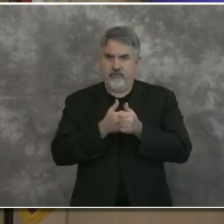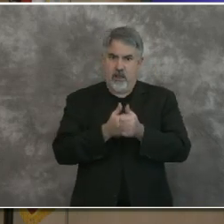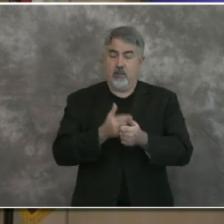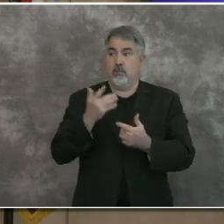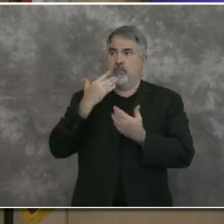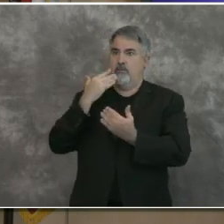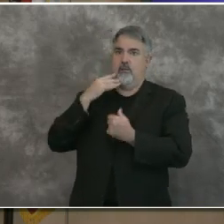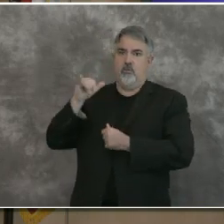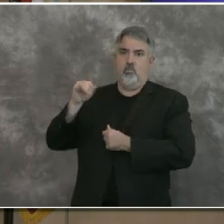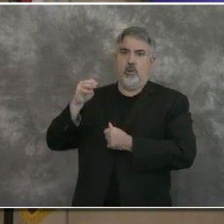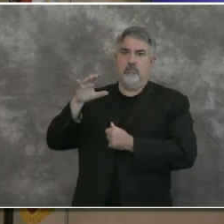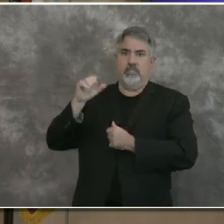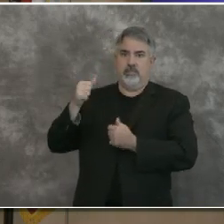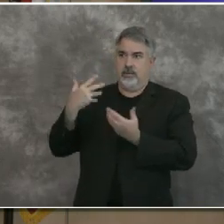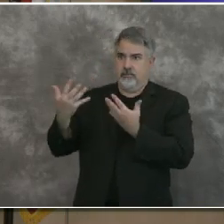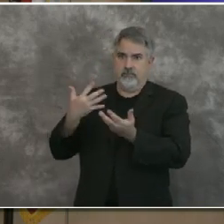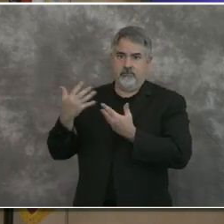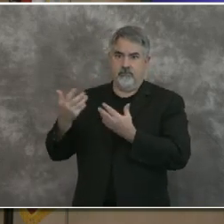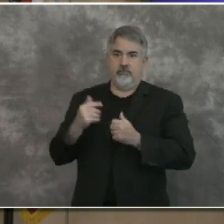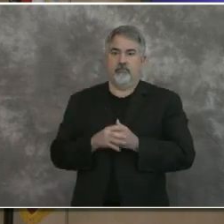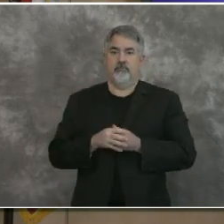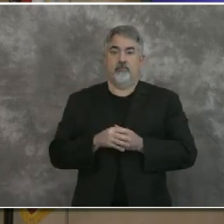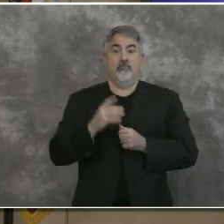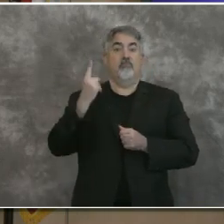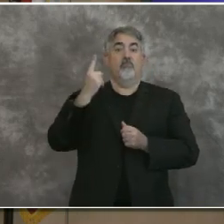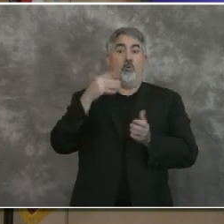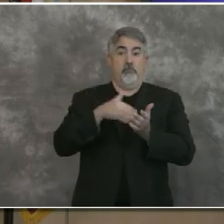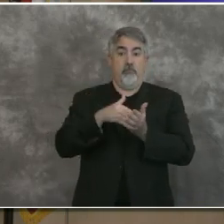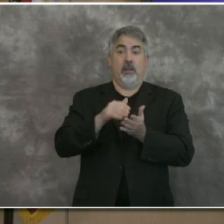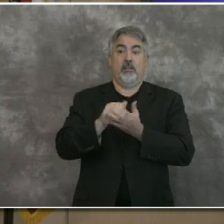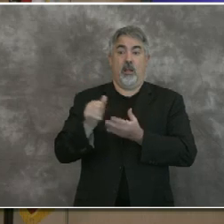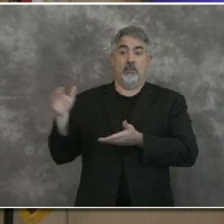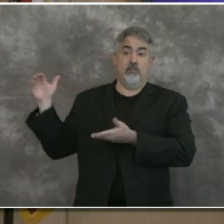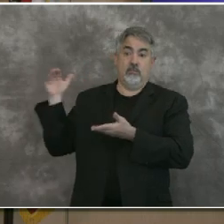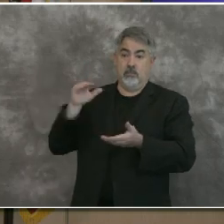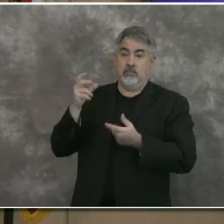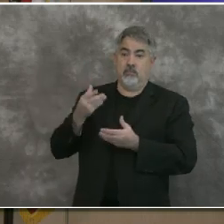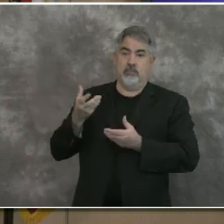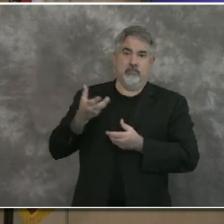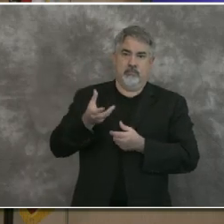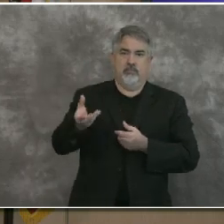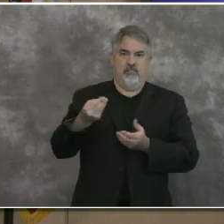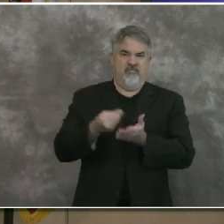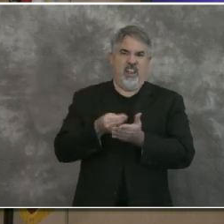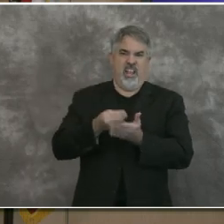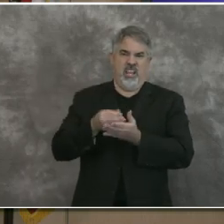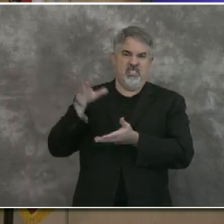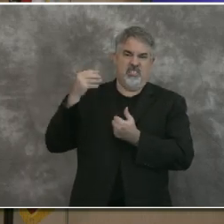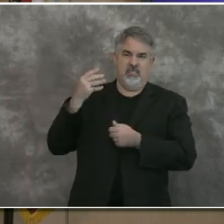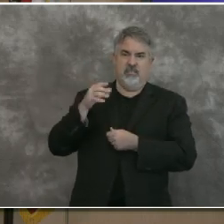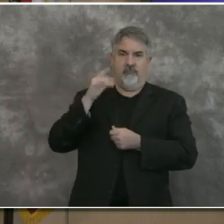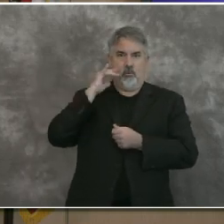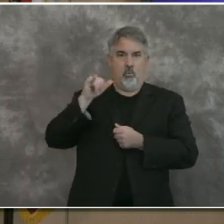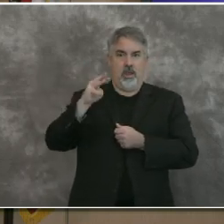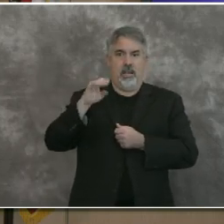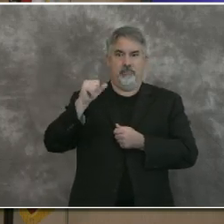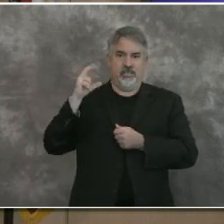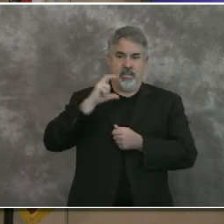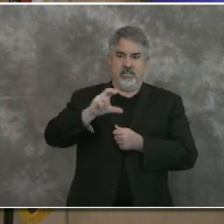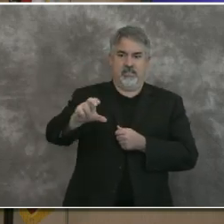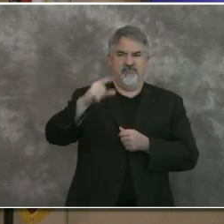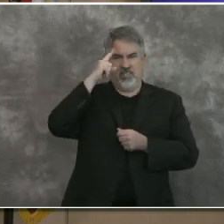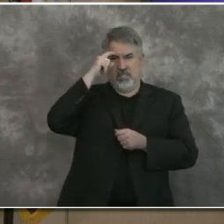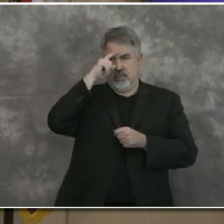Foundation for taking $1 million out of the Community Response Fund and donating it to the YMCA Summer Camp Program to aid and assist in